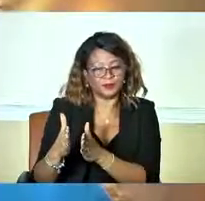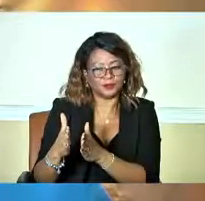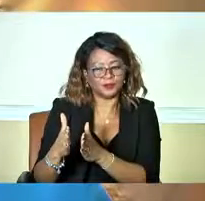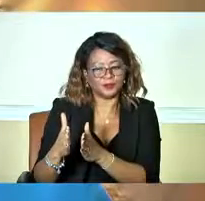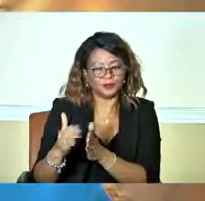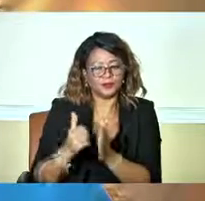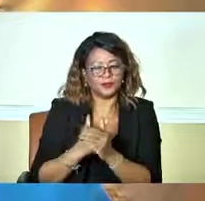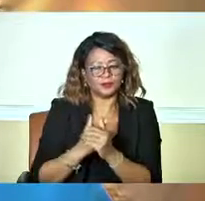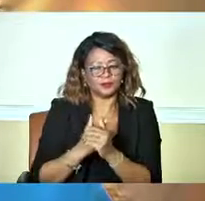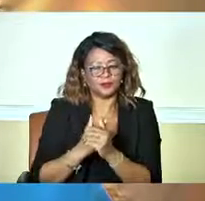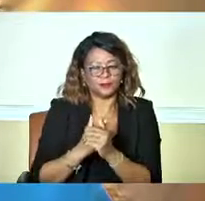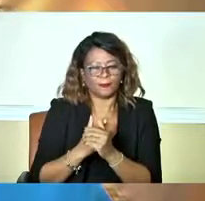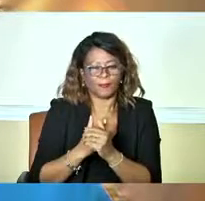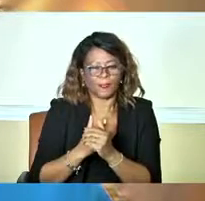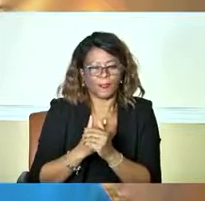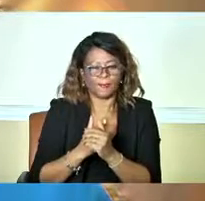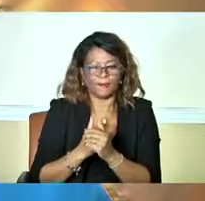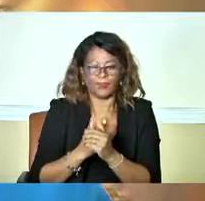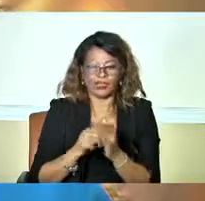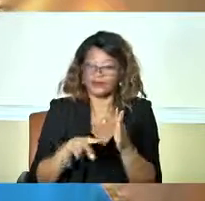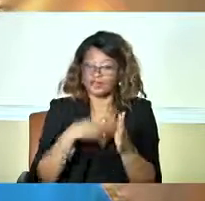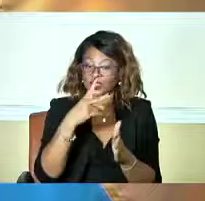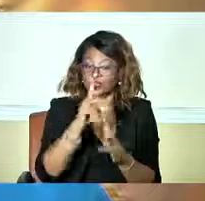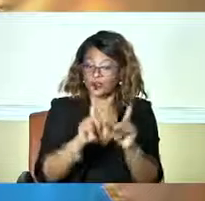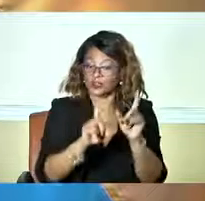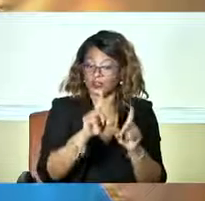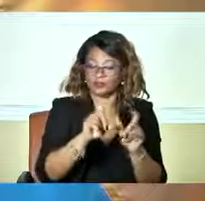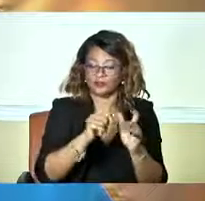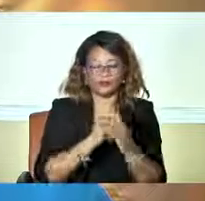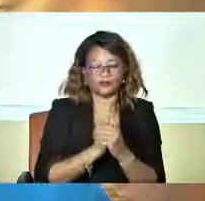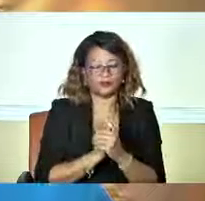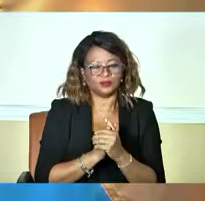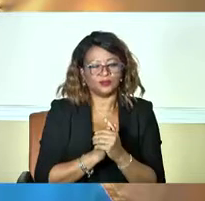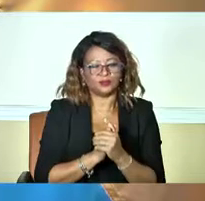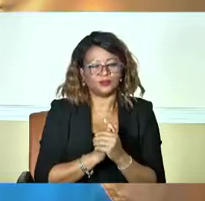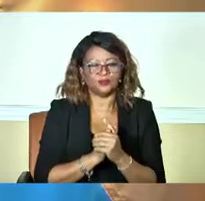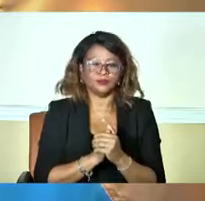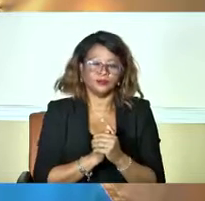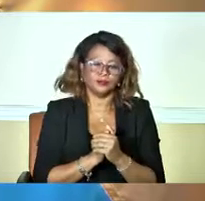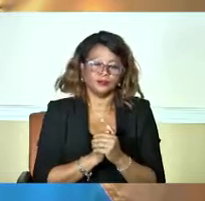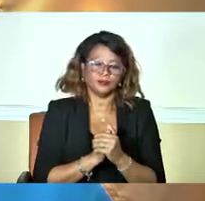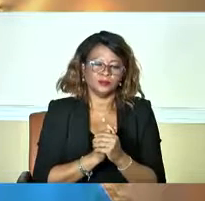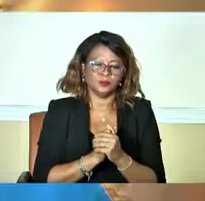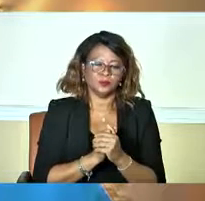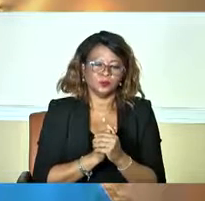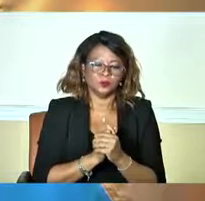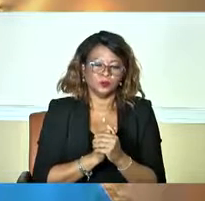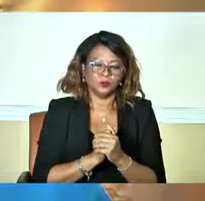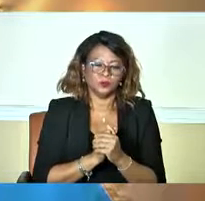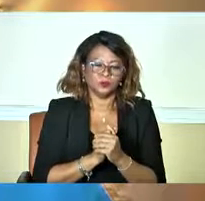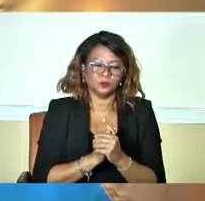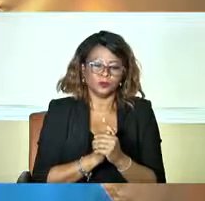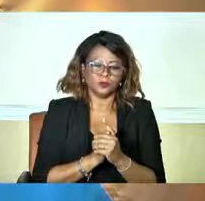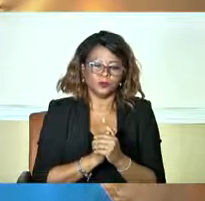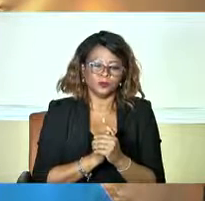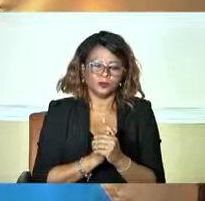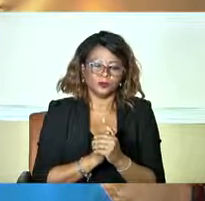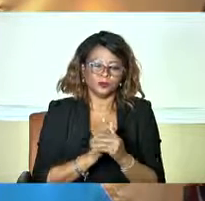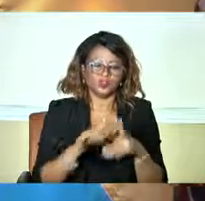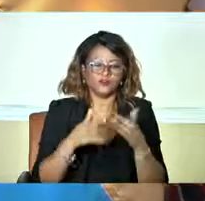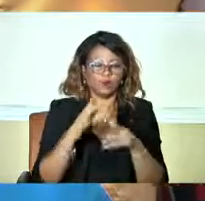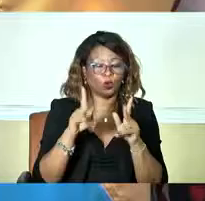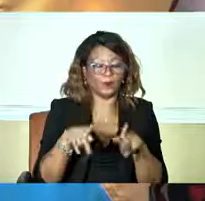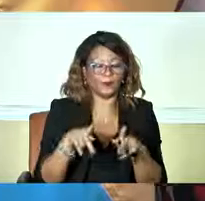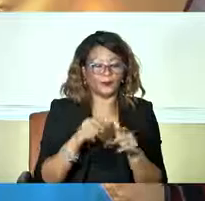Thank you, Minister. Mr. Jones, do you have a second question for us? I do, thank you. It's just a follow-up